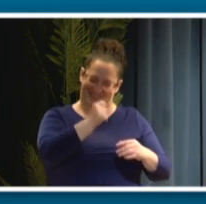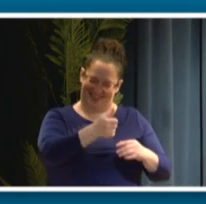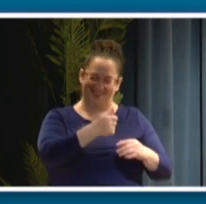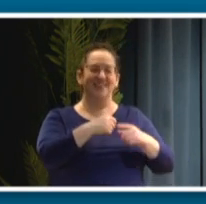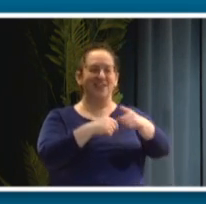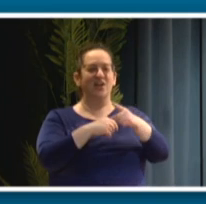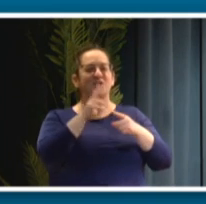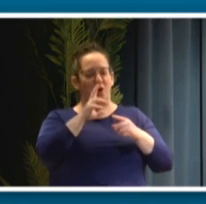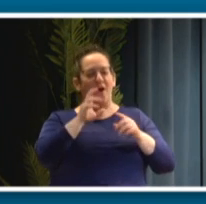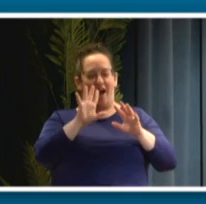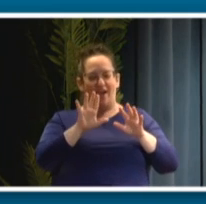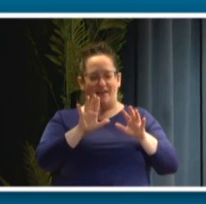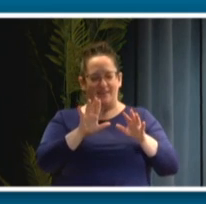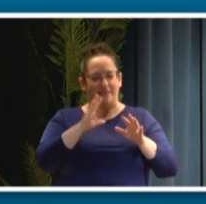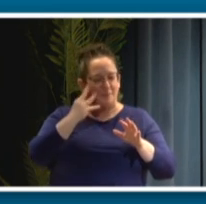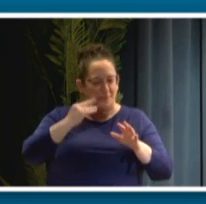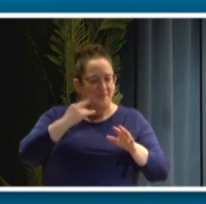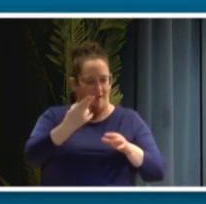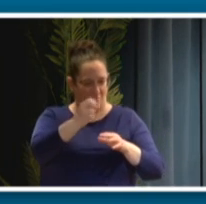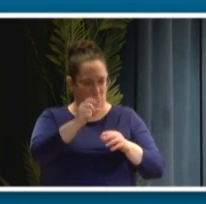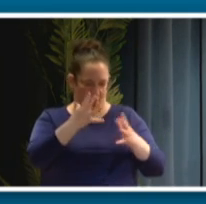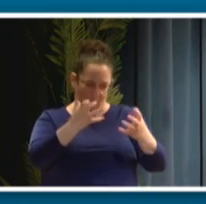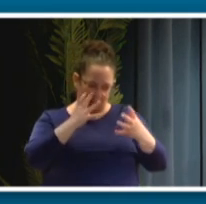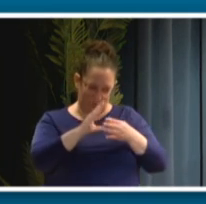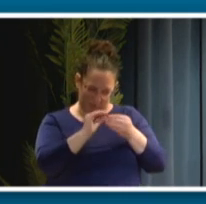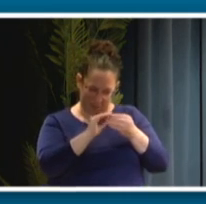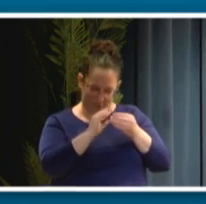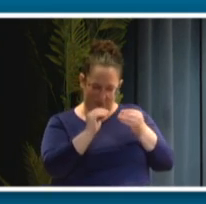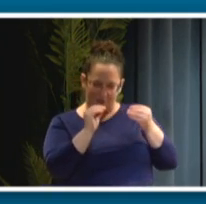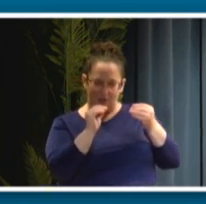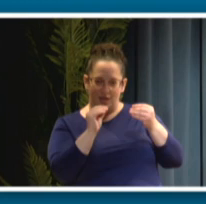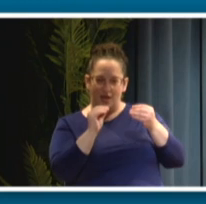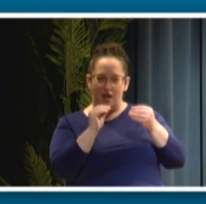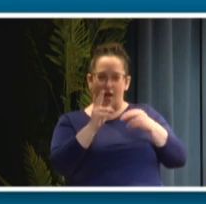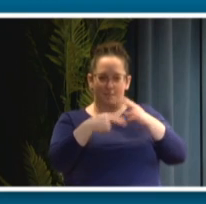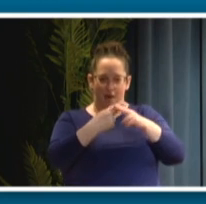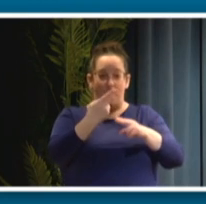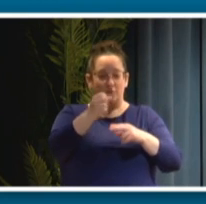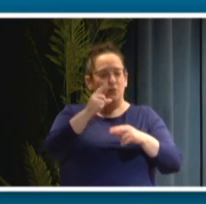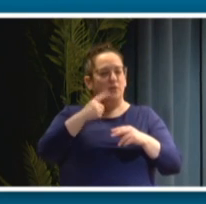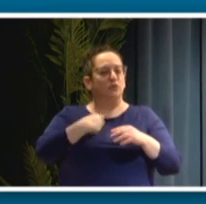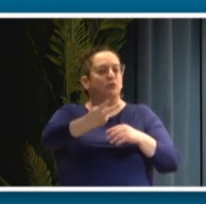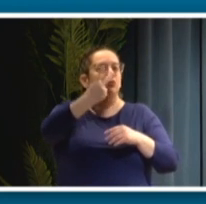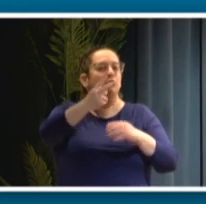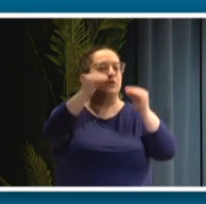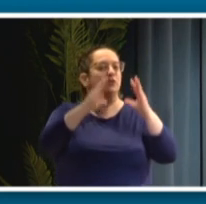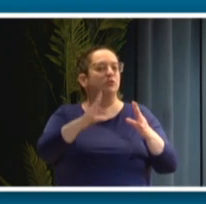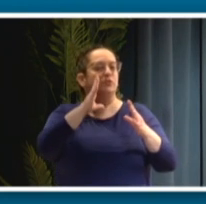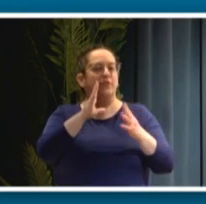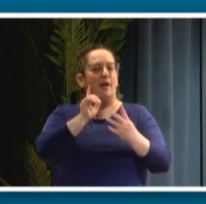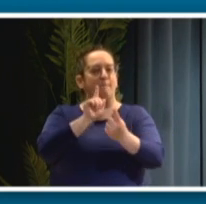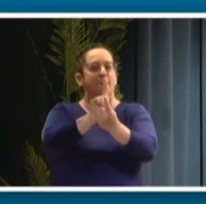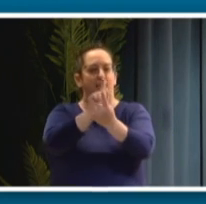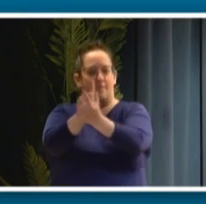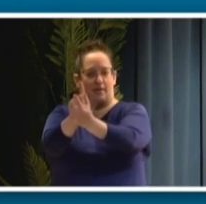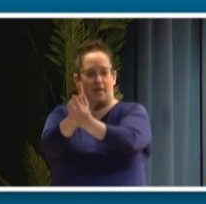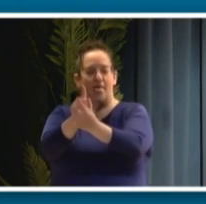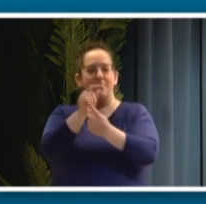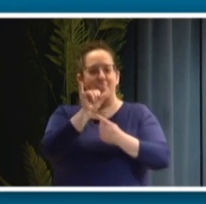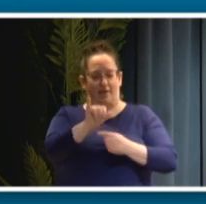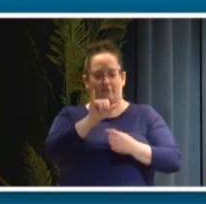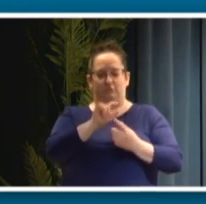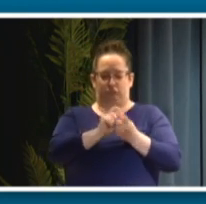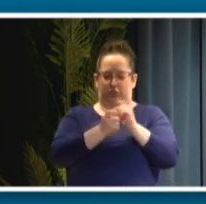High school was in there. Okay. In high school, there were two teachers I met in high school that changed. And because these are teachers, I feel like